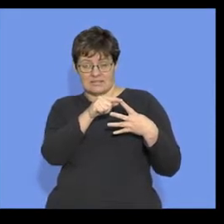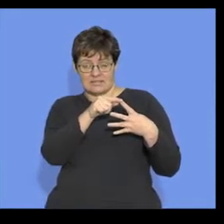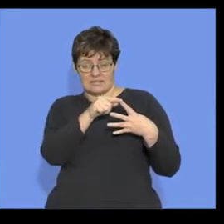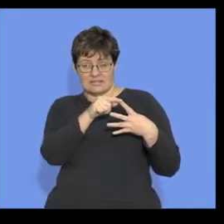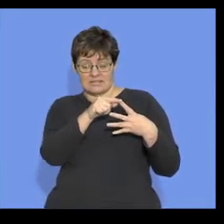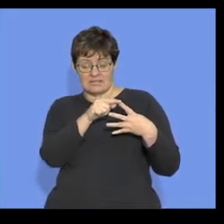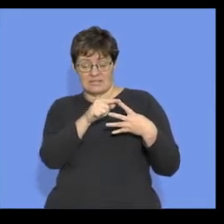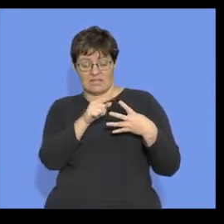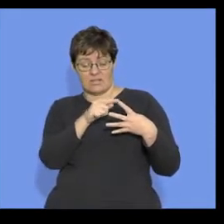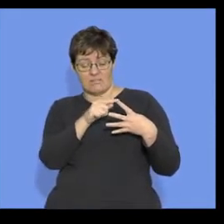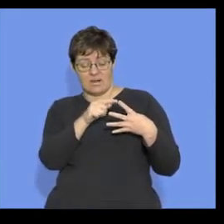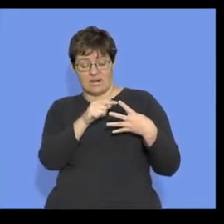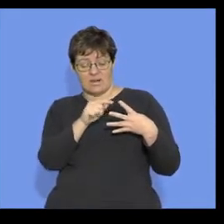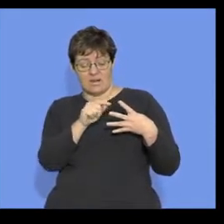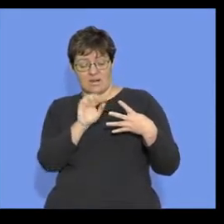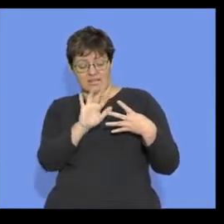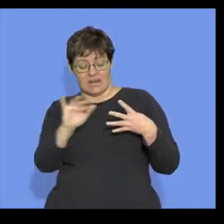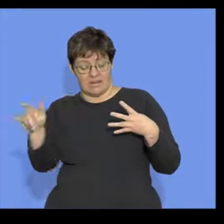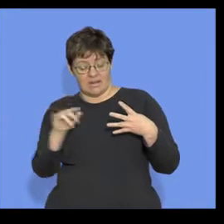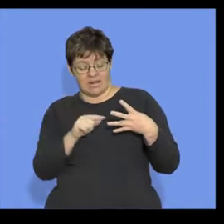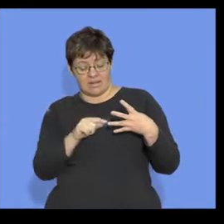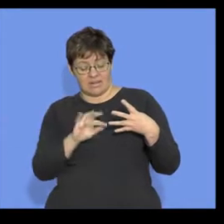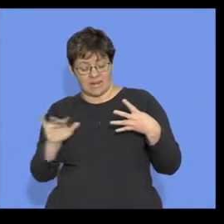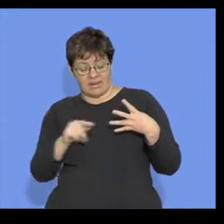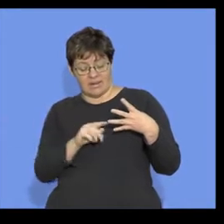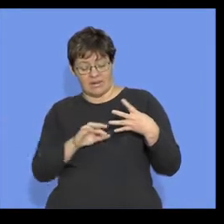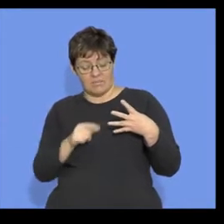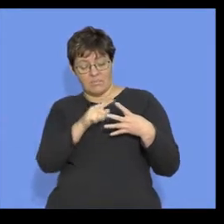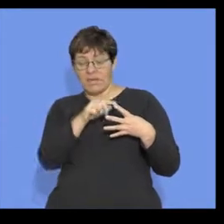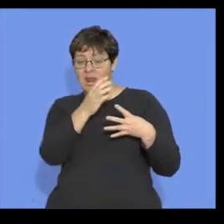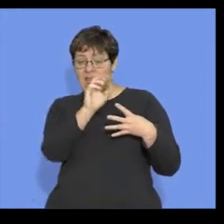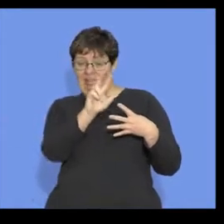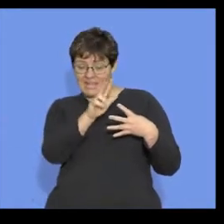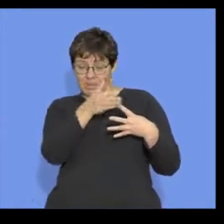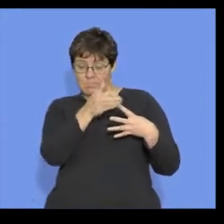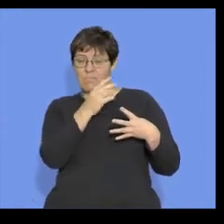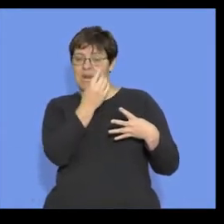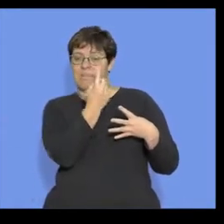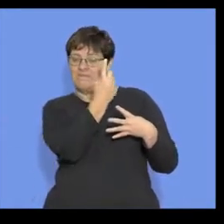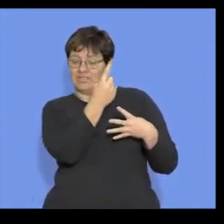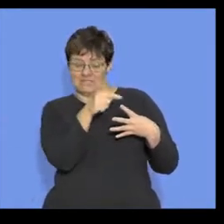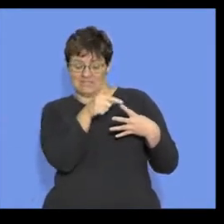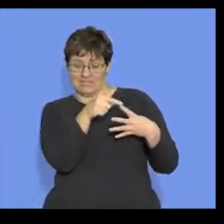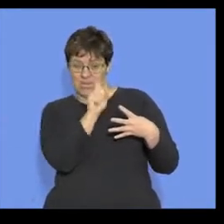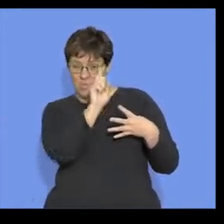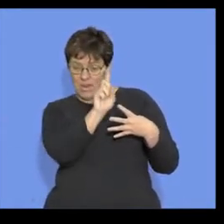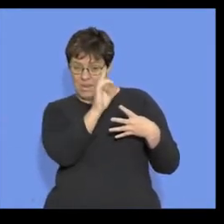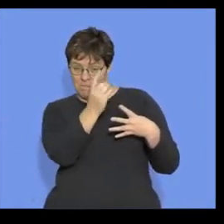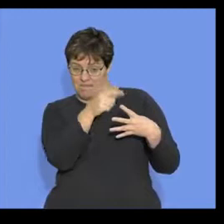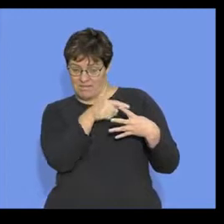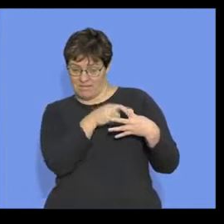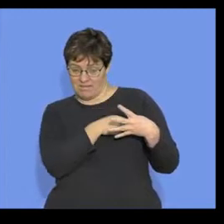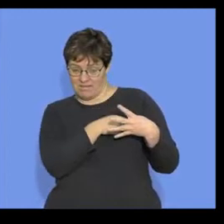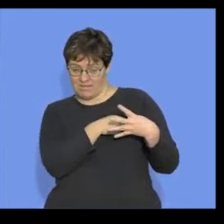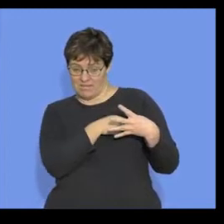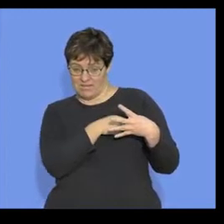okay, we have 10. Then we have 10 times 10 times 10 because remember, repetition is